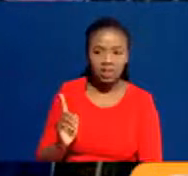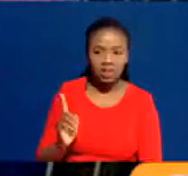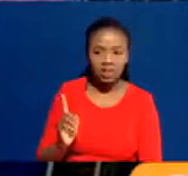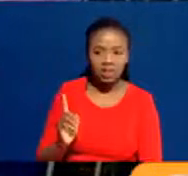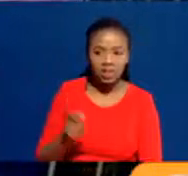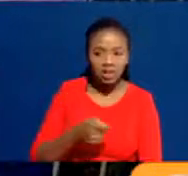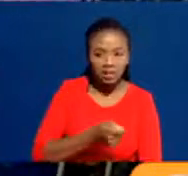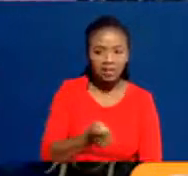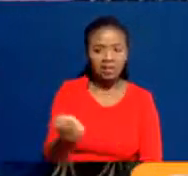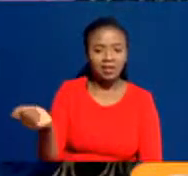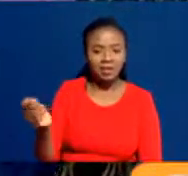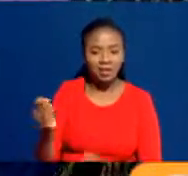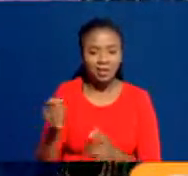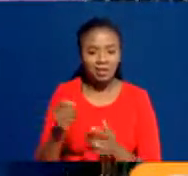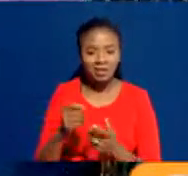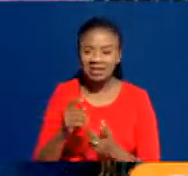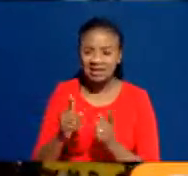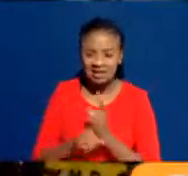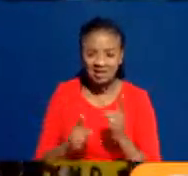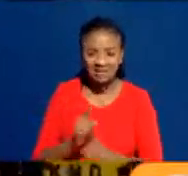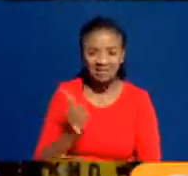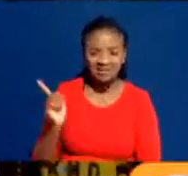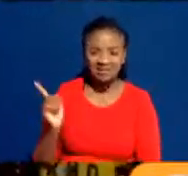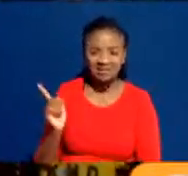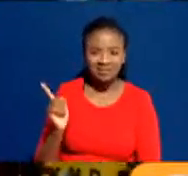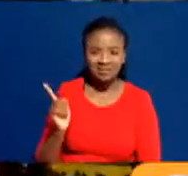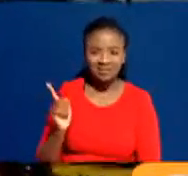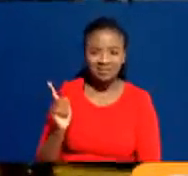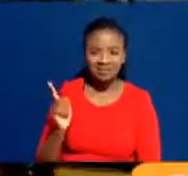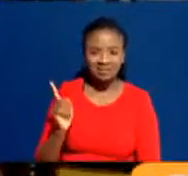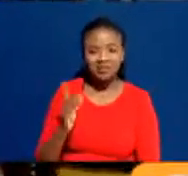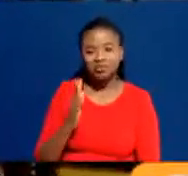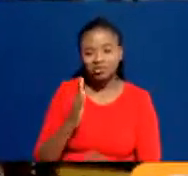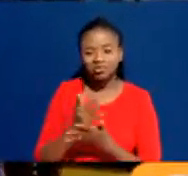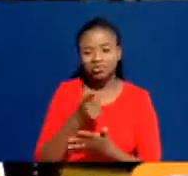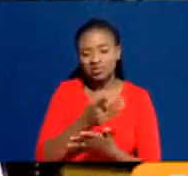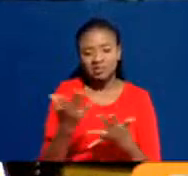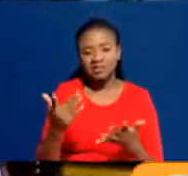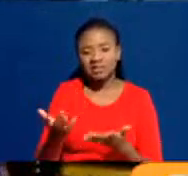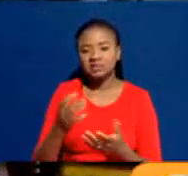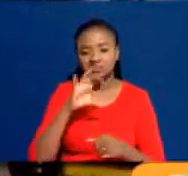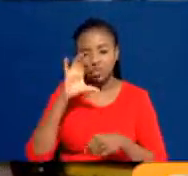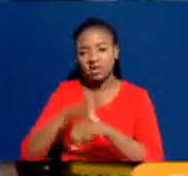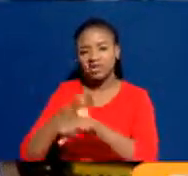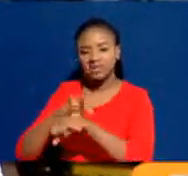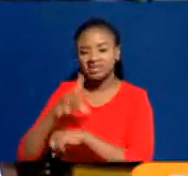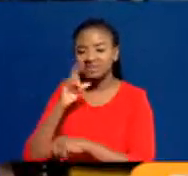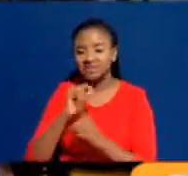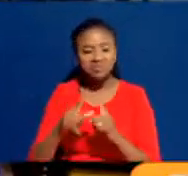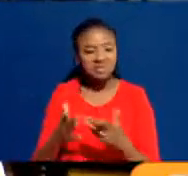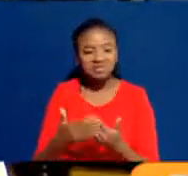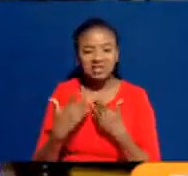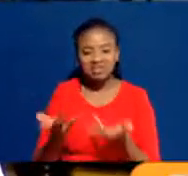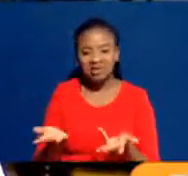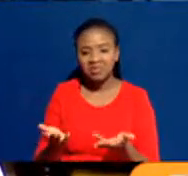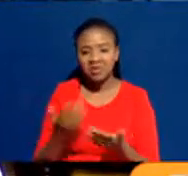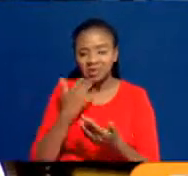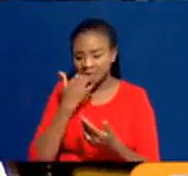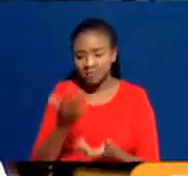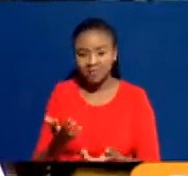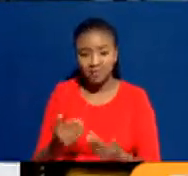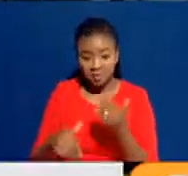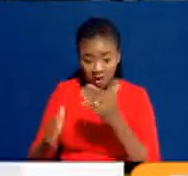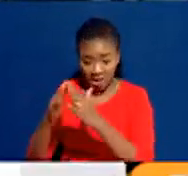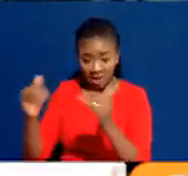and door frames, were recovered. This, even though recovering these items, what does it do? Nothing. It doesn't build my